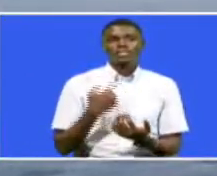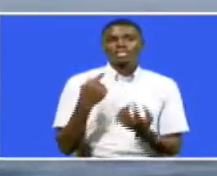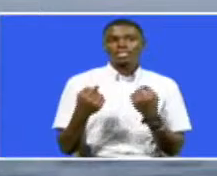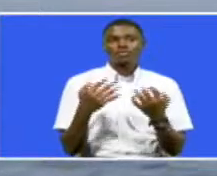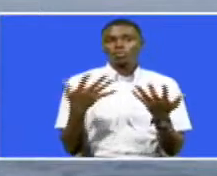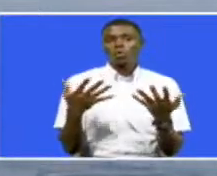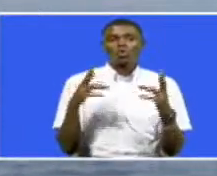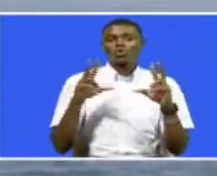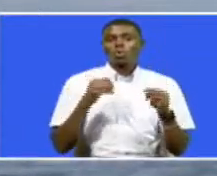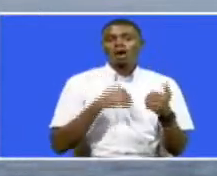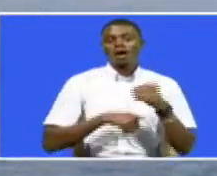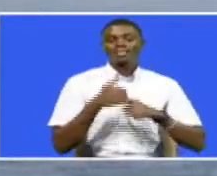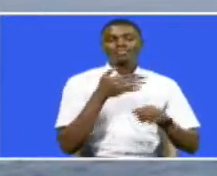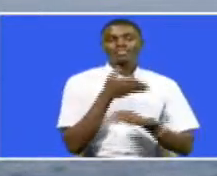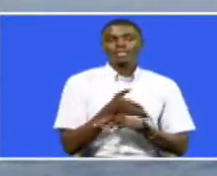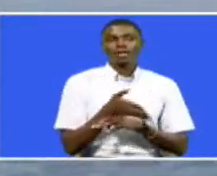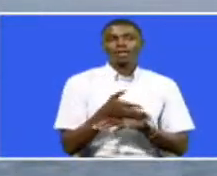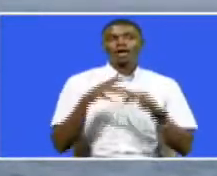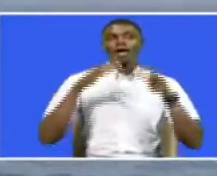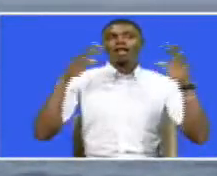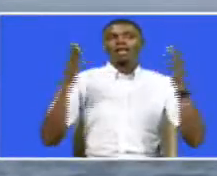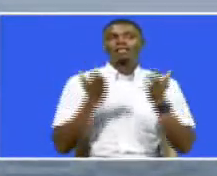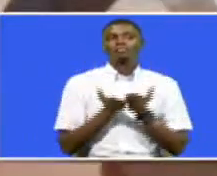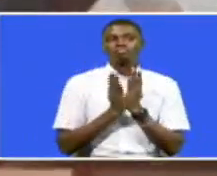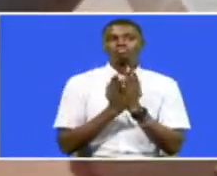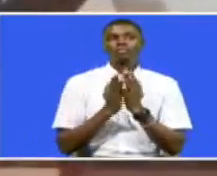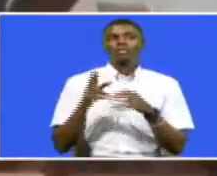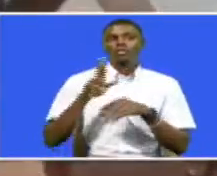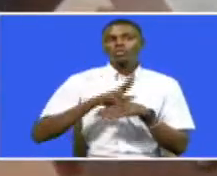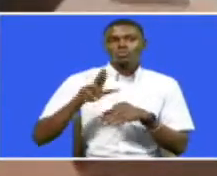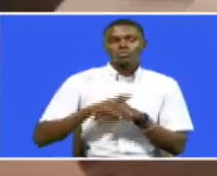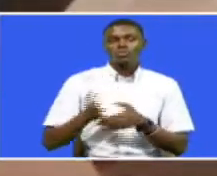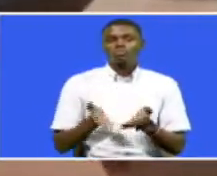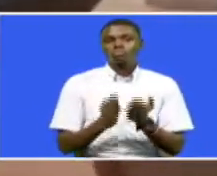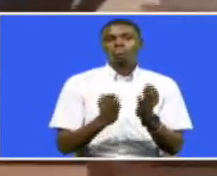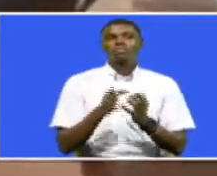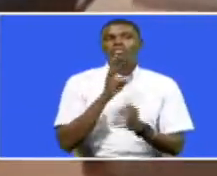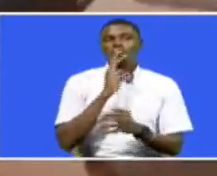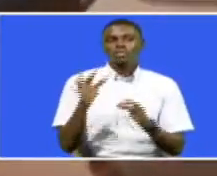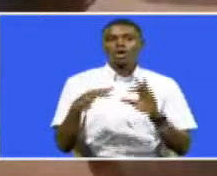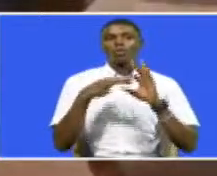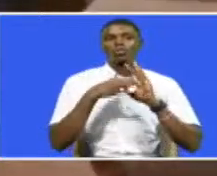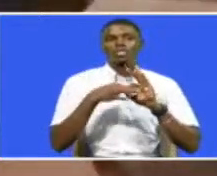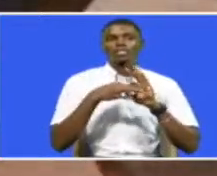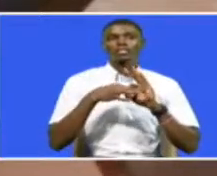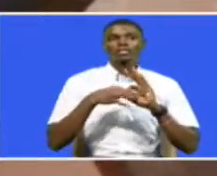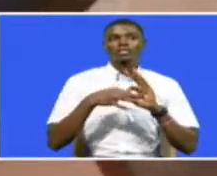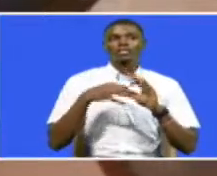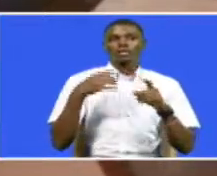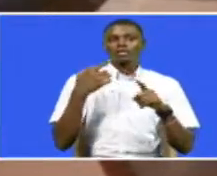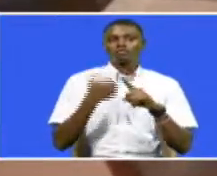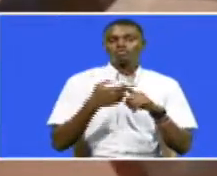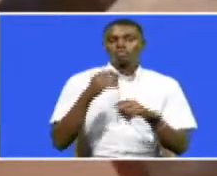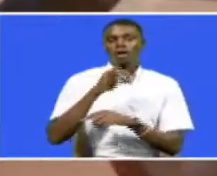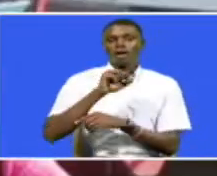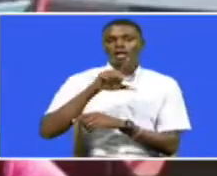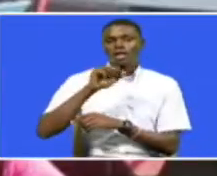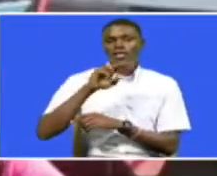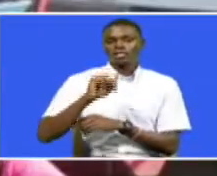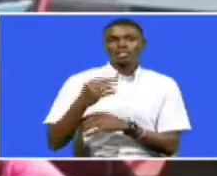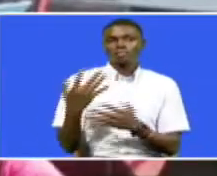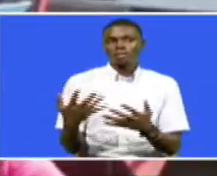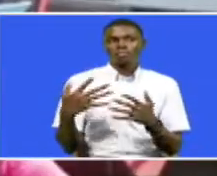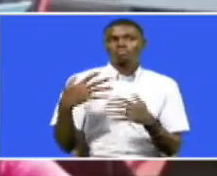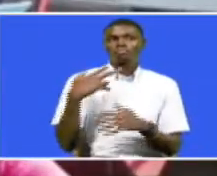no maritime activities. Large vessels that used to ply the waters connecting the mainland to various islands either